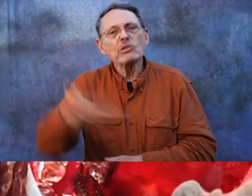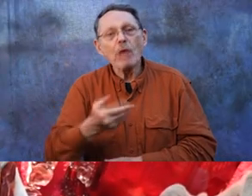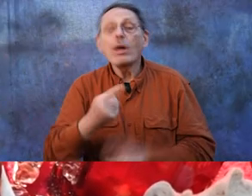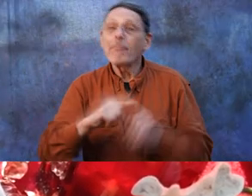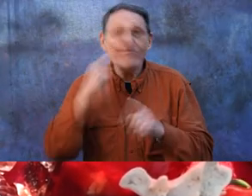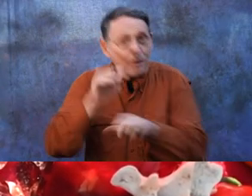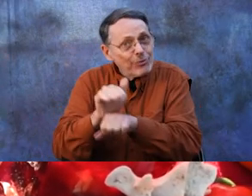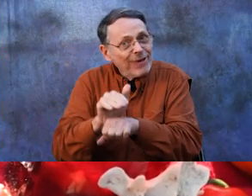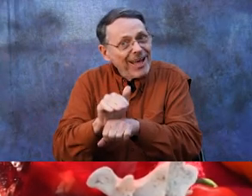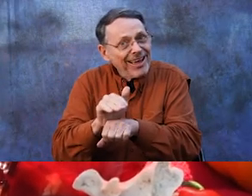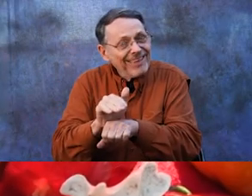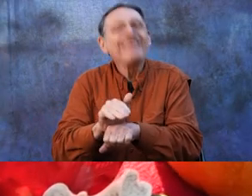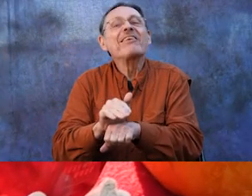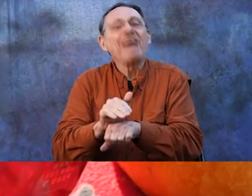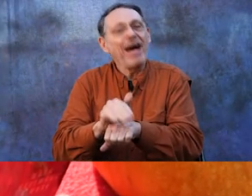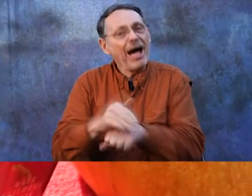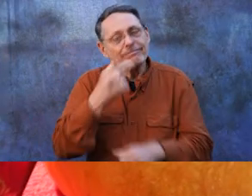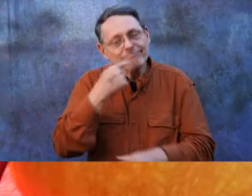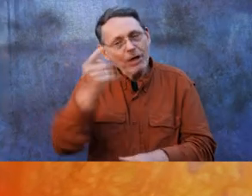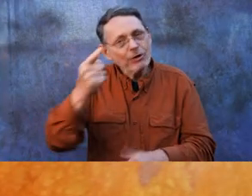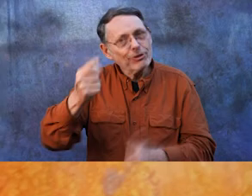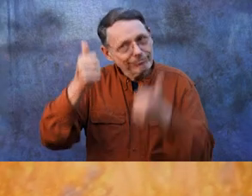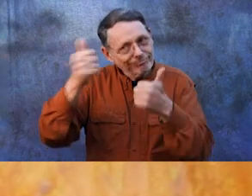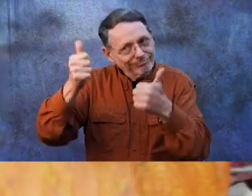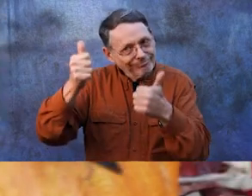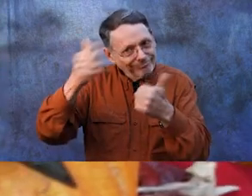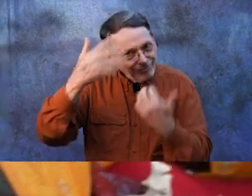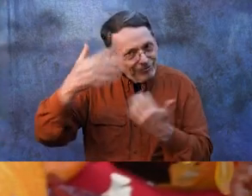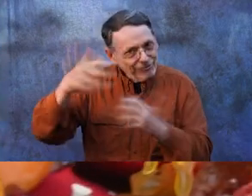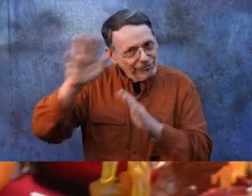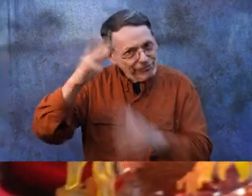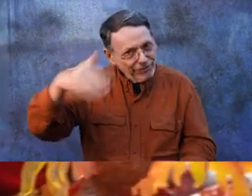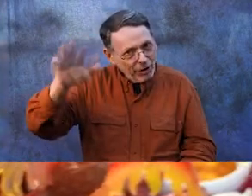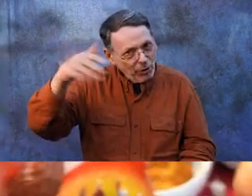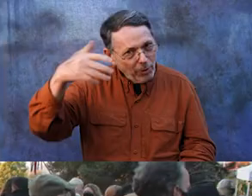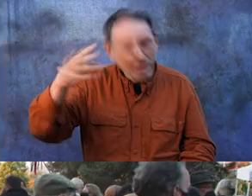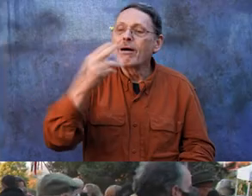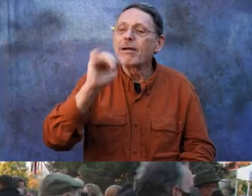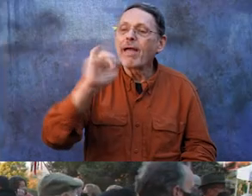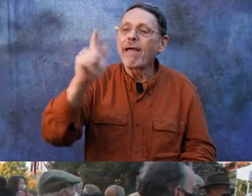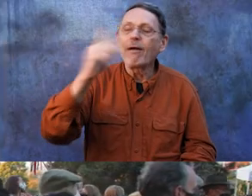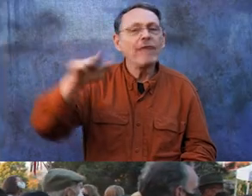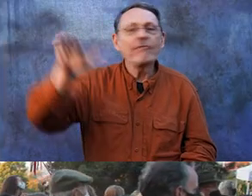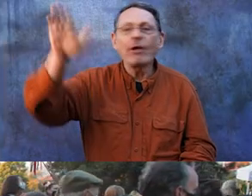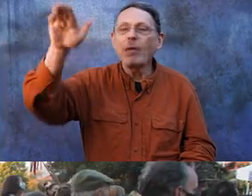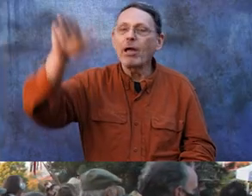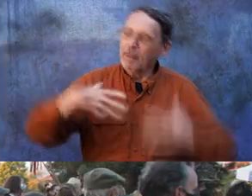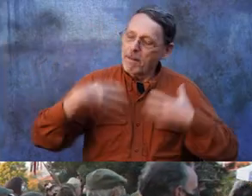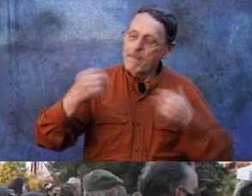welcome. But for tonight, I bid you farewell. Hail and